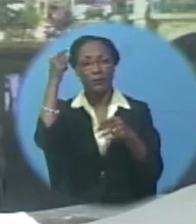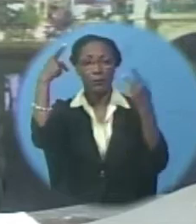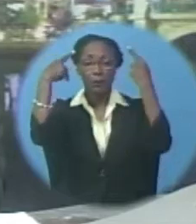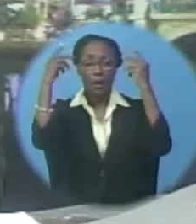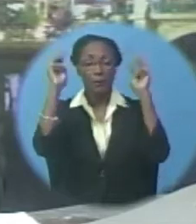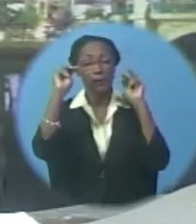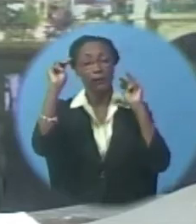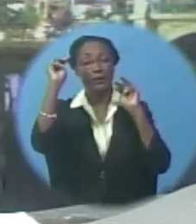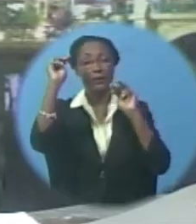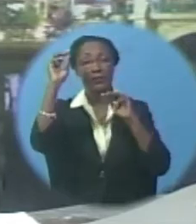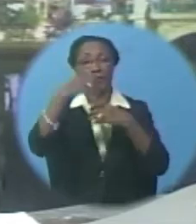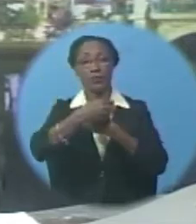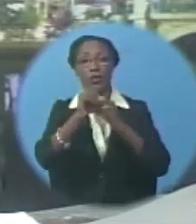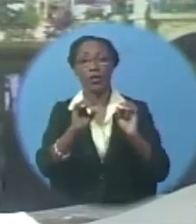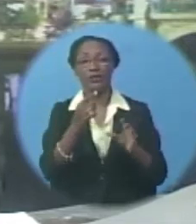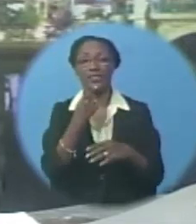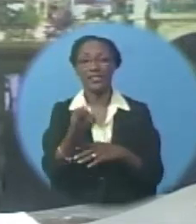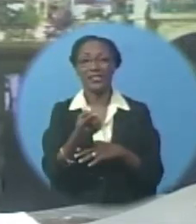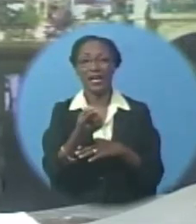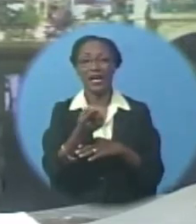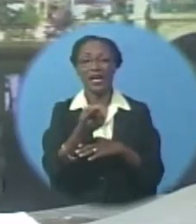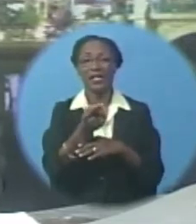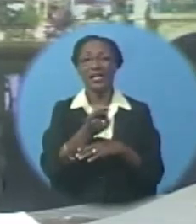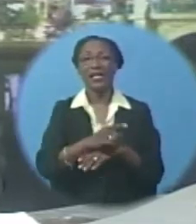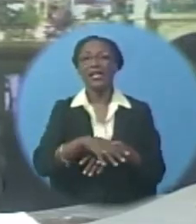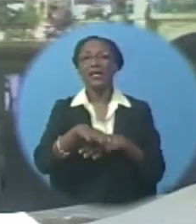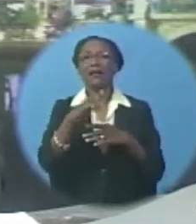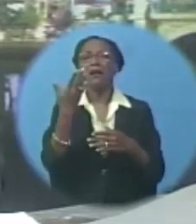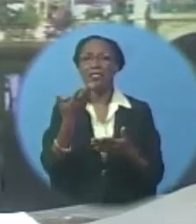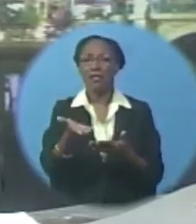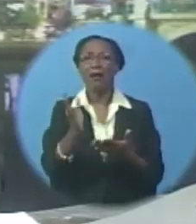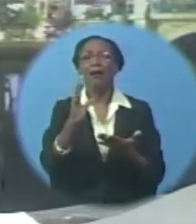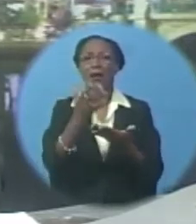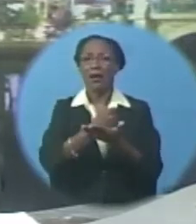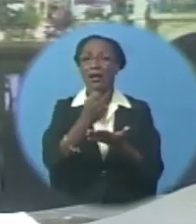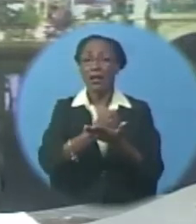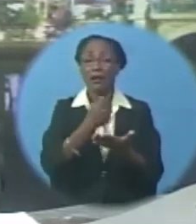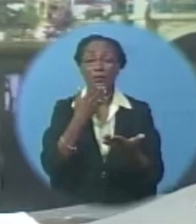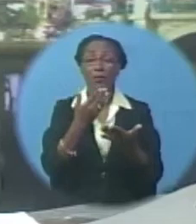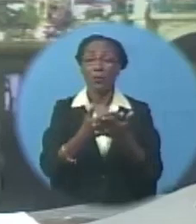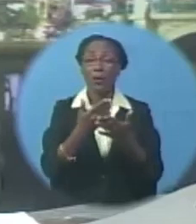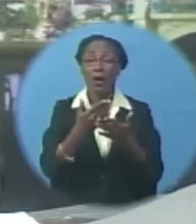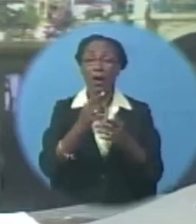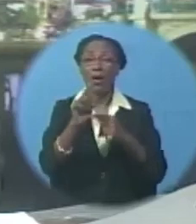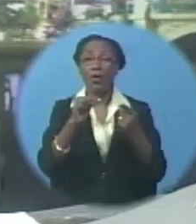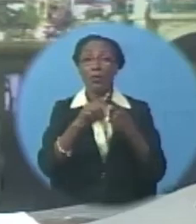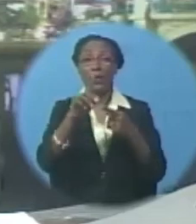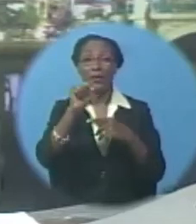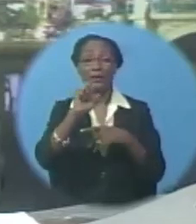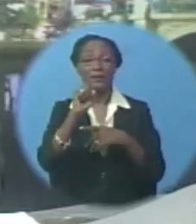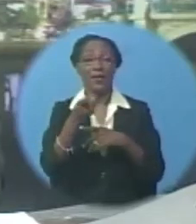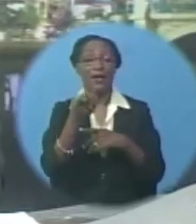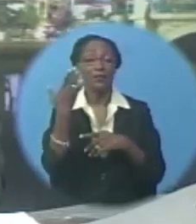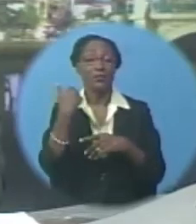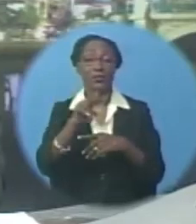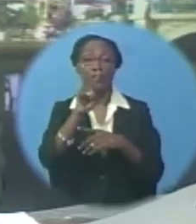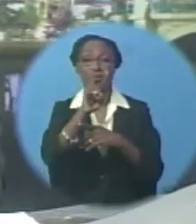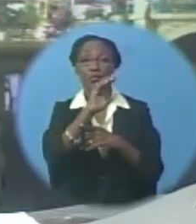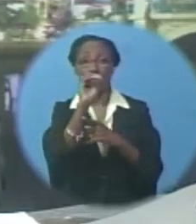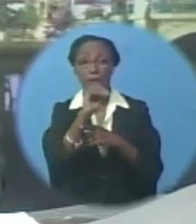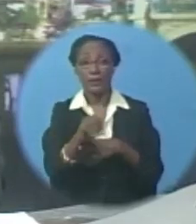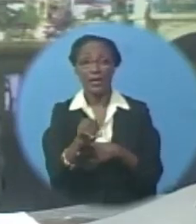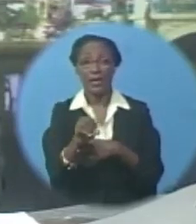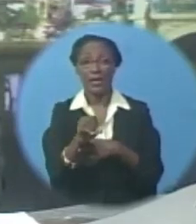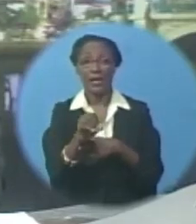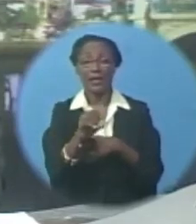earlier tax when it stood at 2%. He says in the meantime, work is being done on a set of guidelines on how the